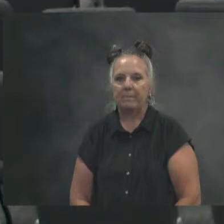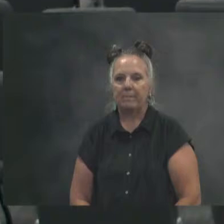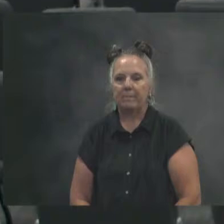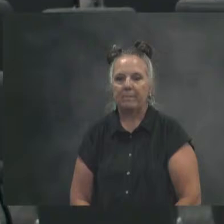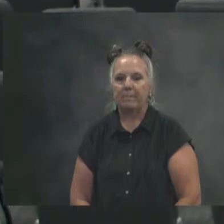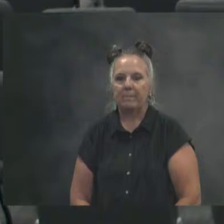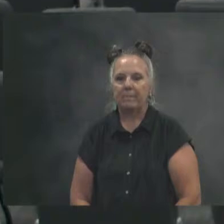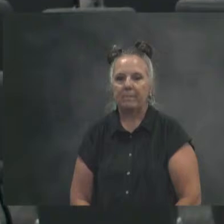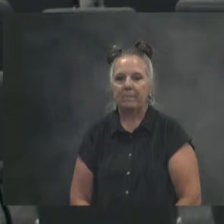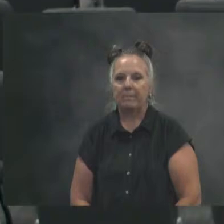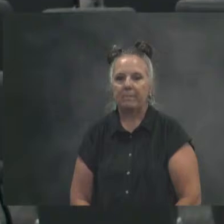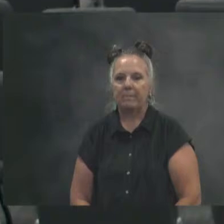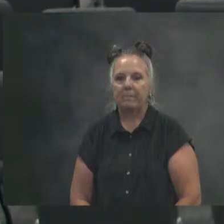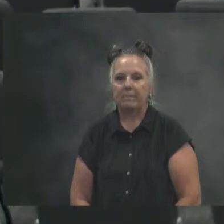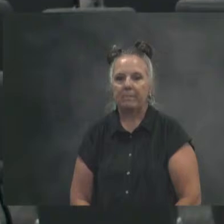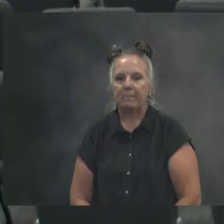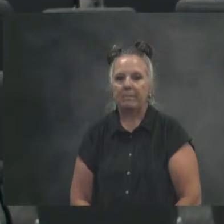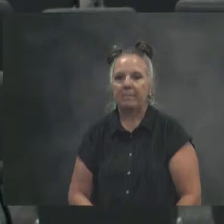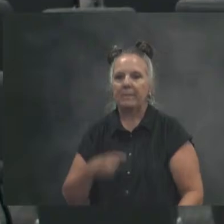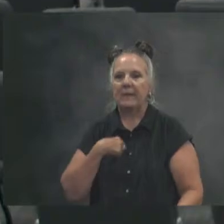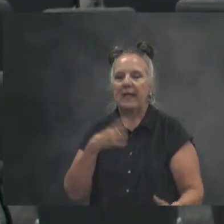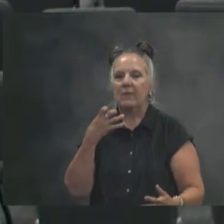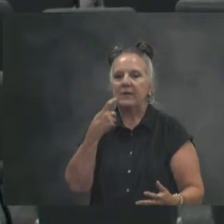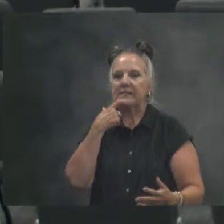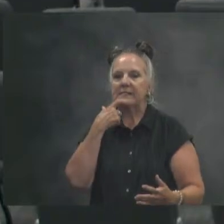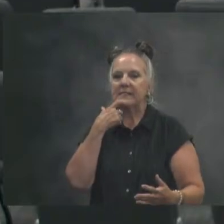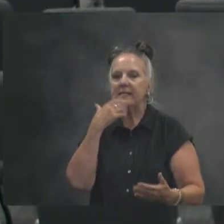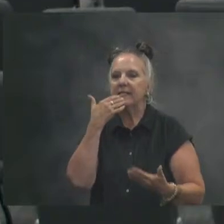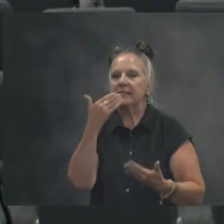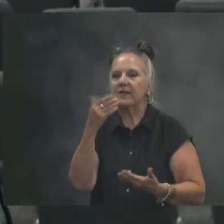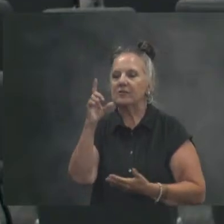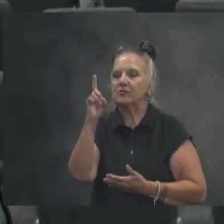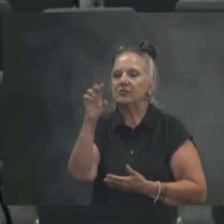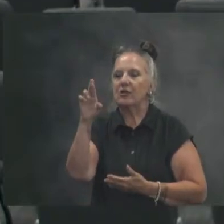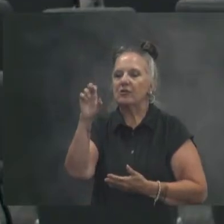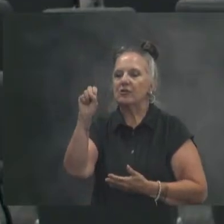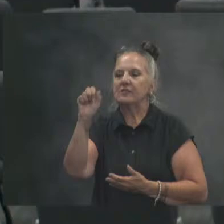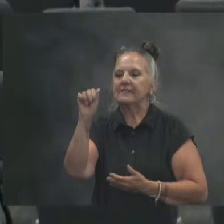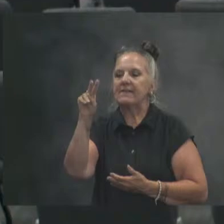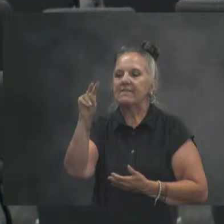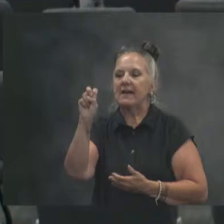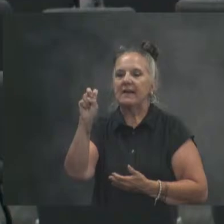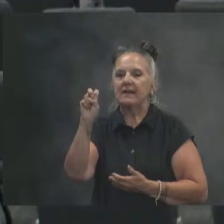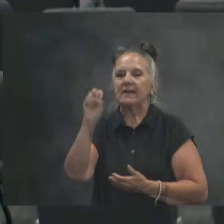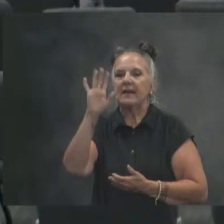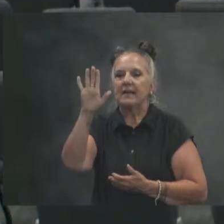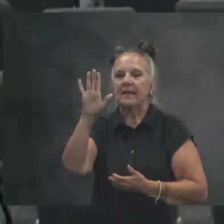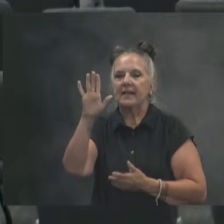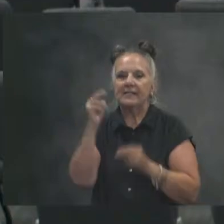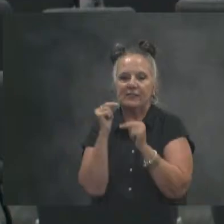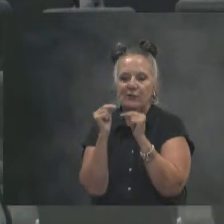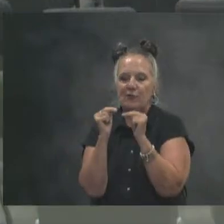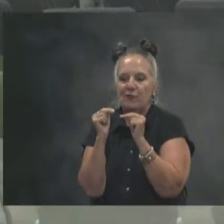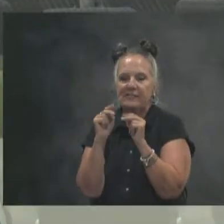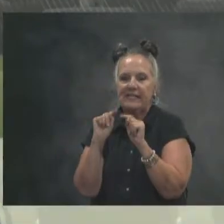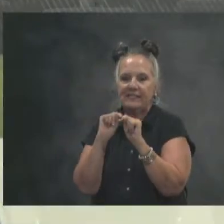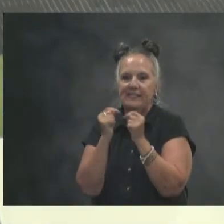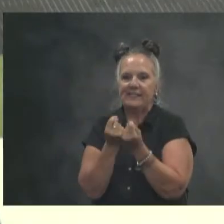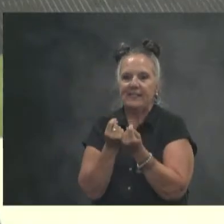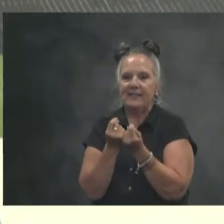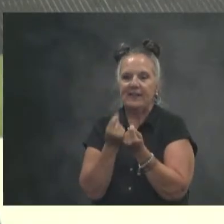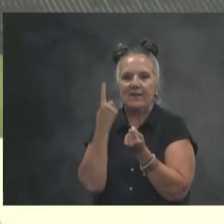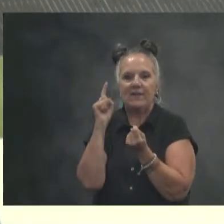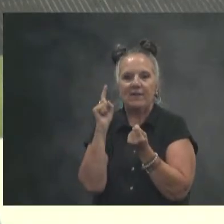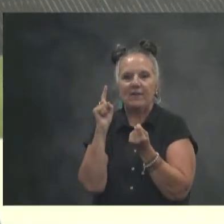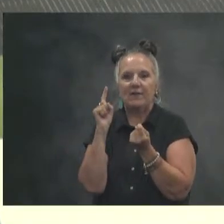Thank you. Mrs. Hines, did you want to say something? Oh, I just wanted to thank Dr. Savine and his negotiations team for